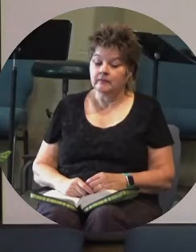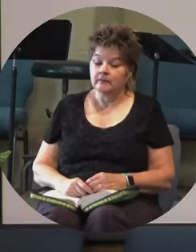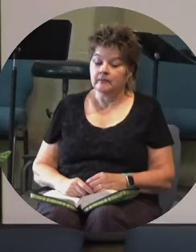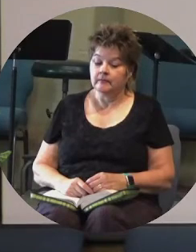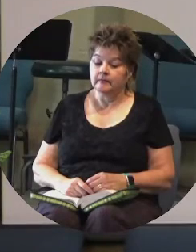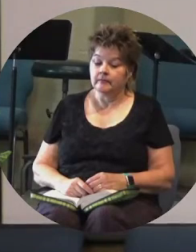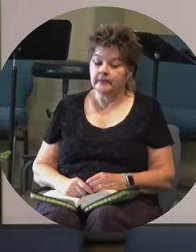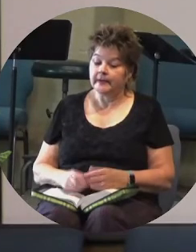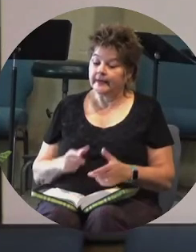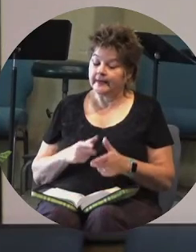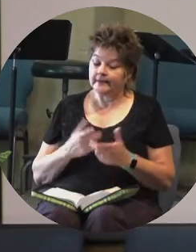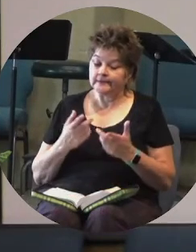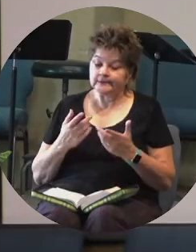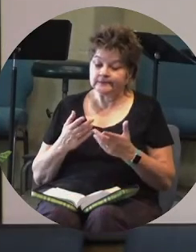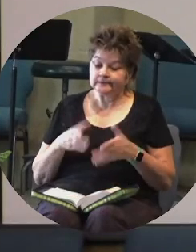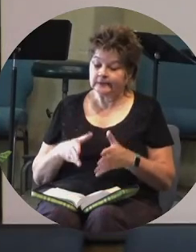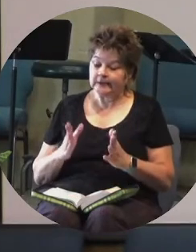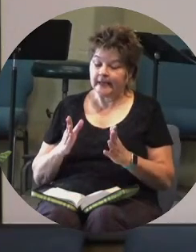Let the consequences